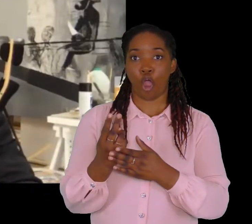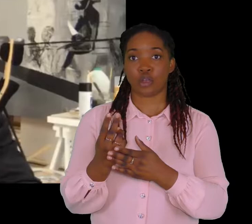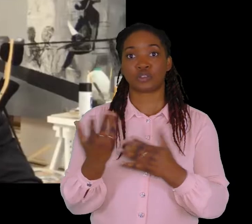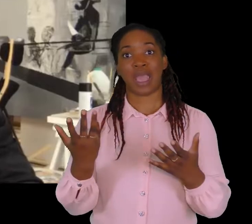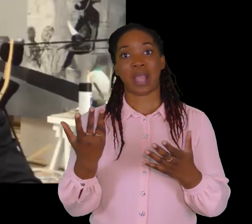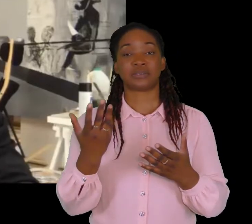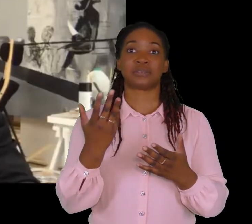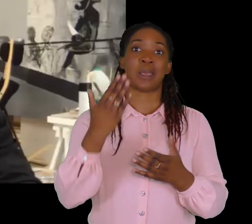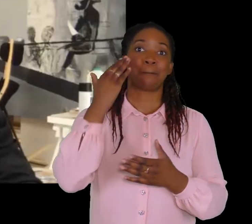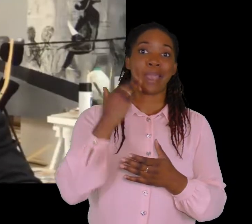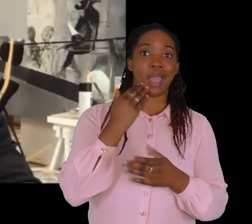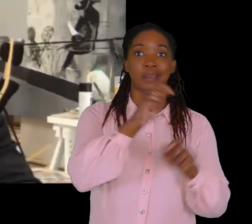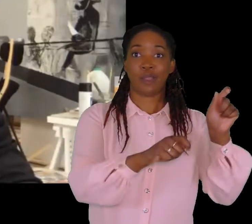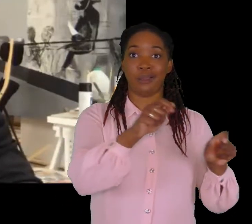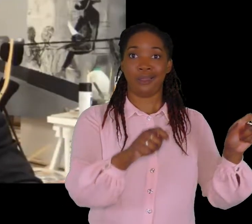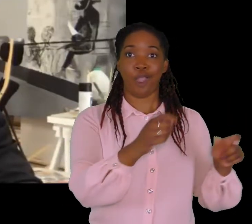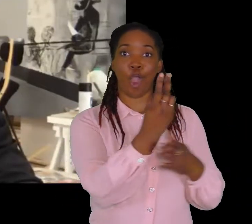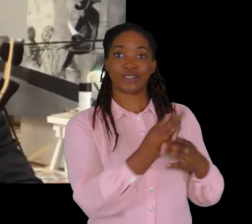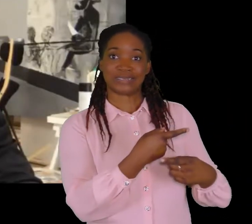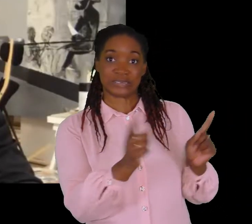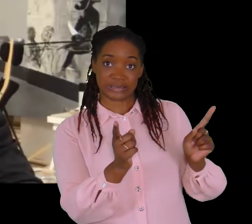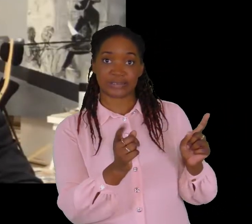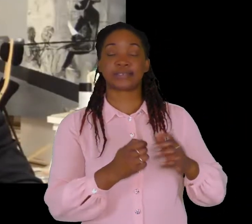art and art by Black artists,